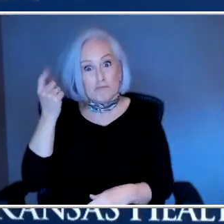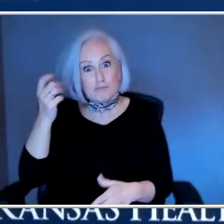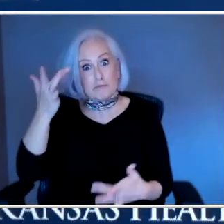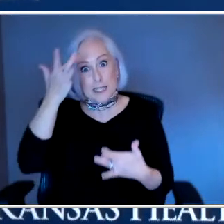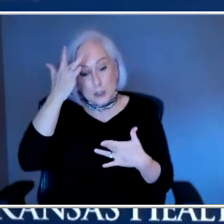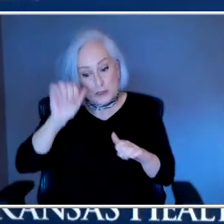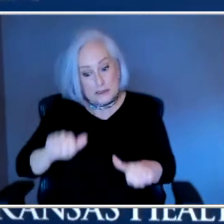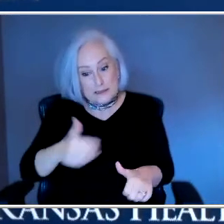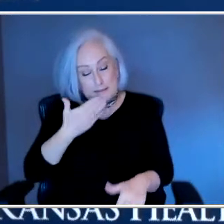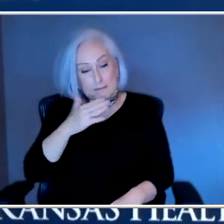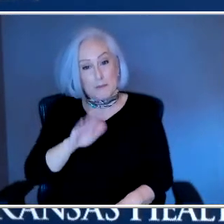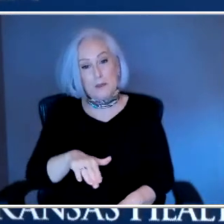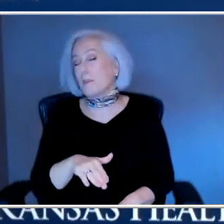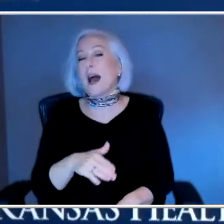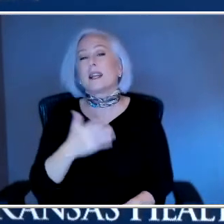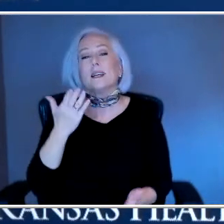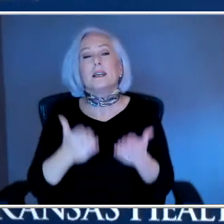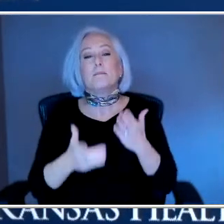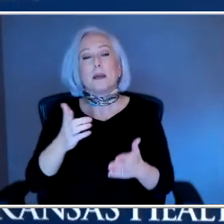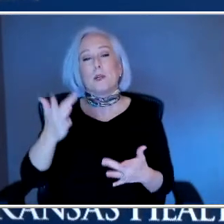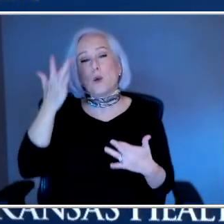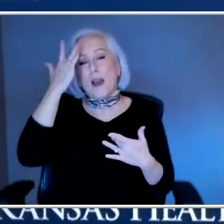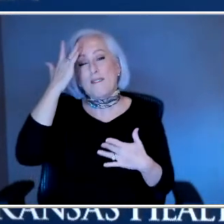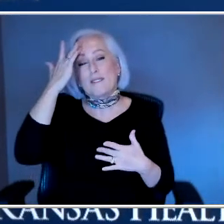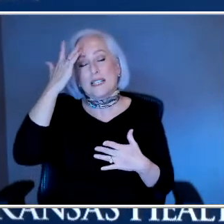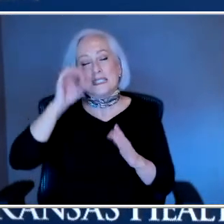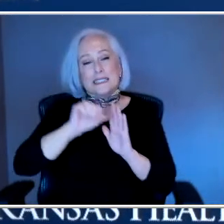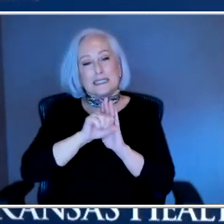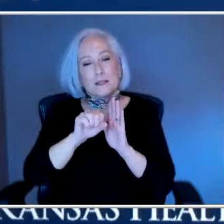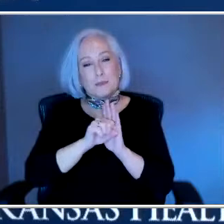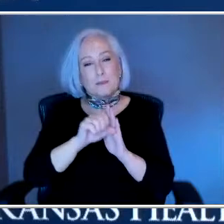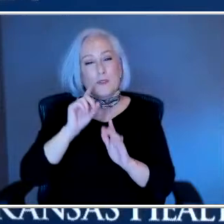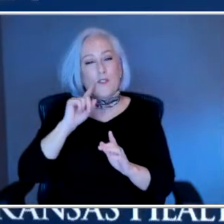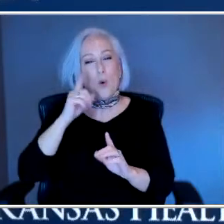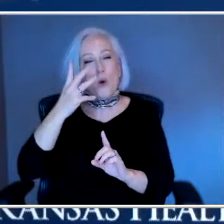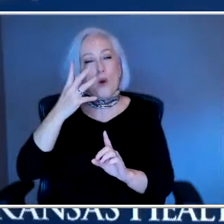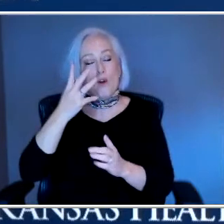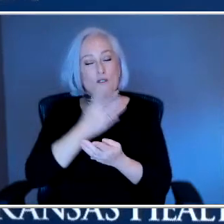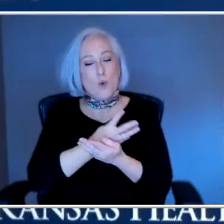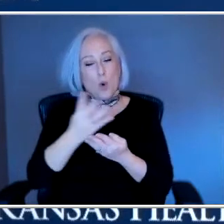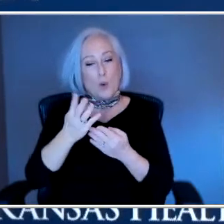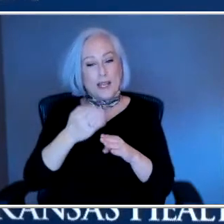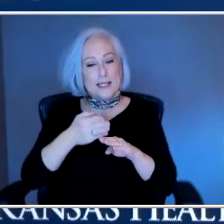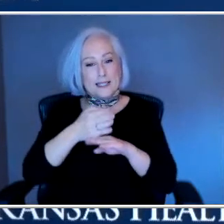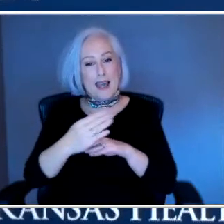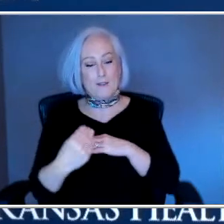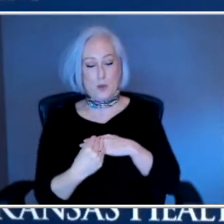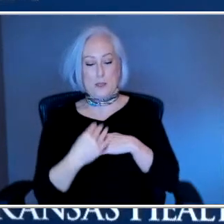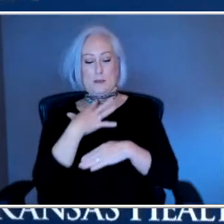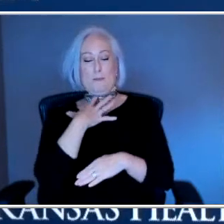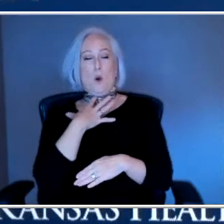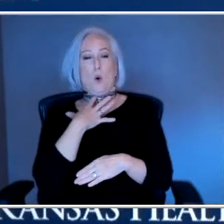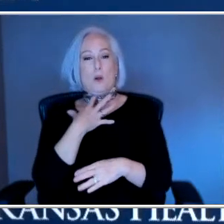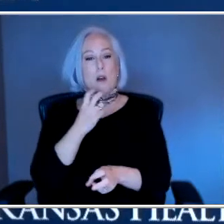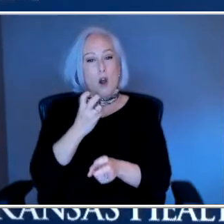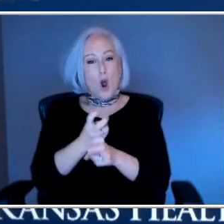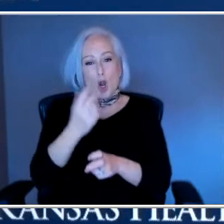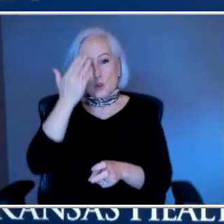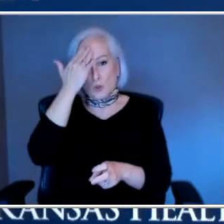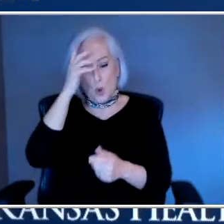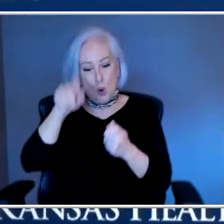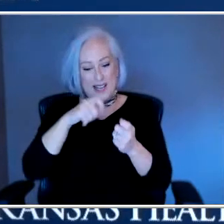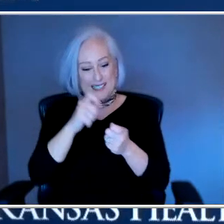may not develop symptoms for about 4 weeks after you're initially exposed, so it's really hard to say exactly when you got